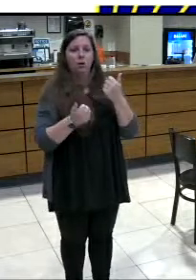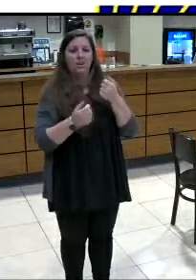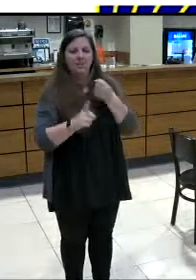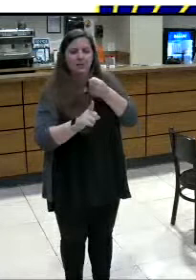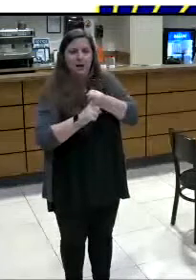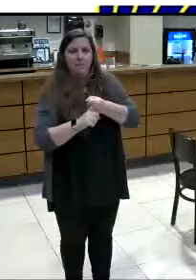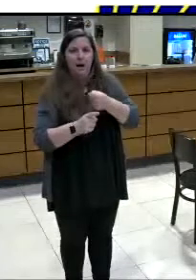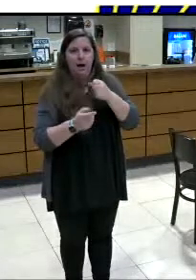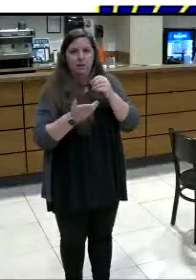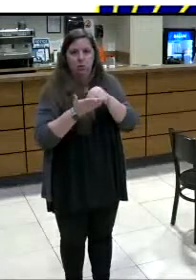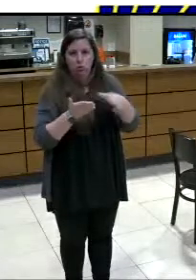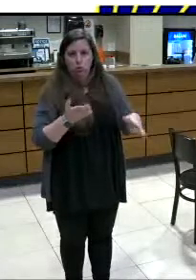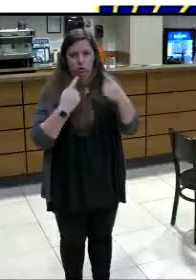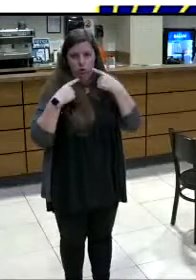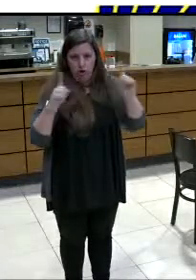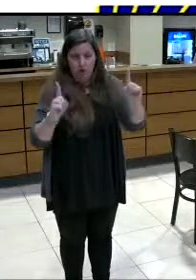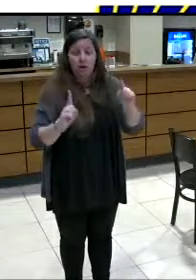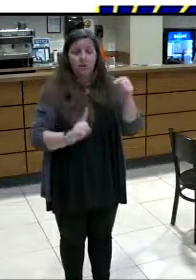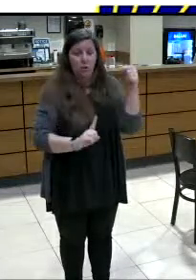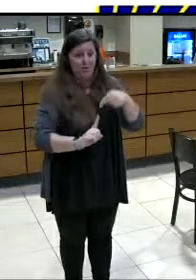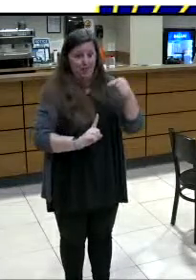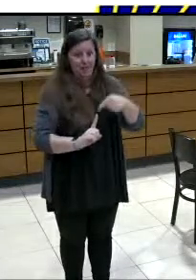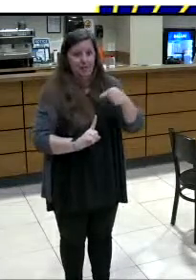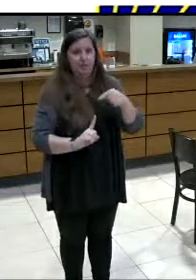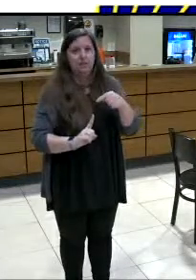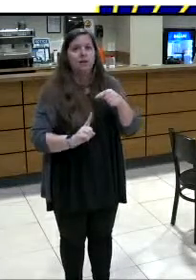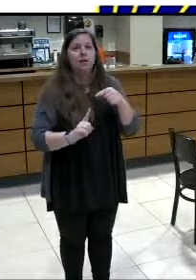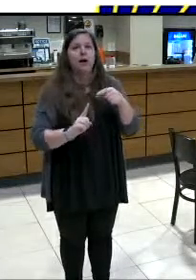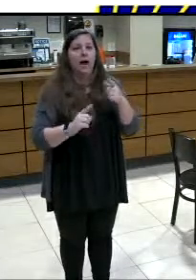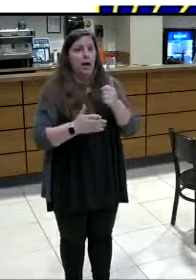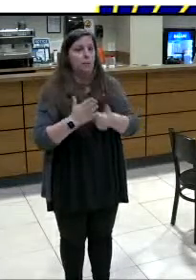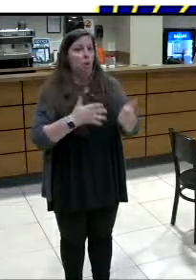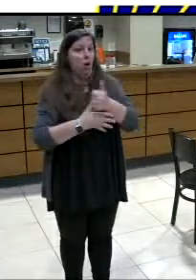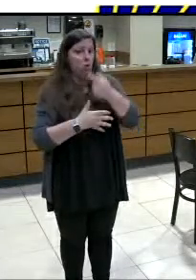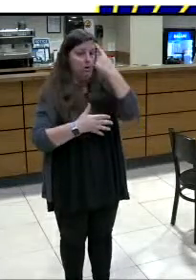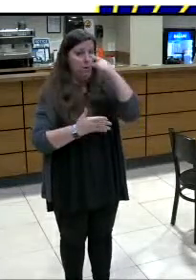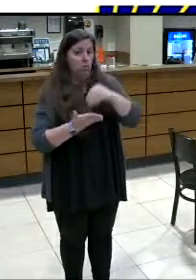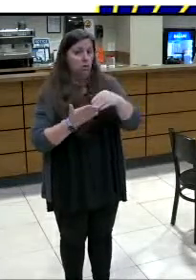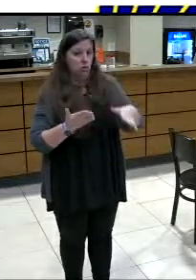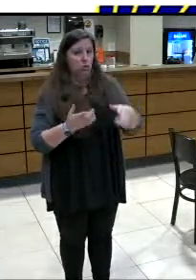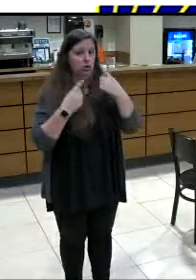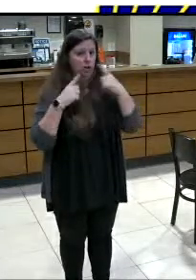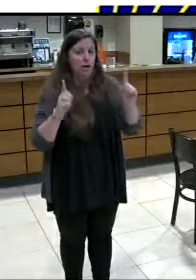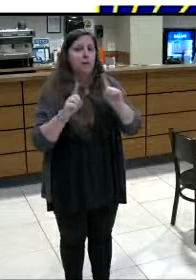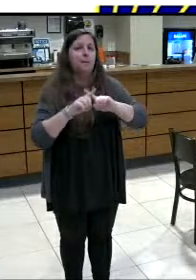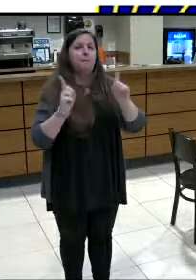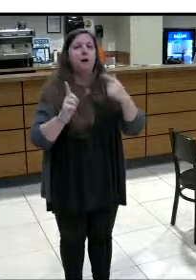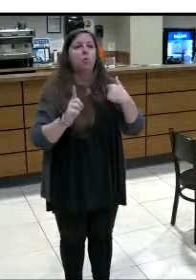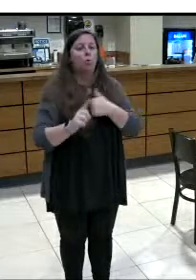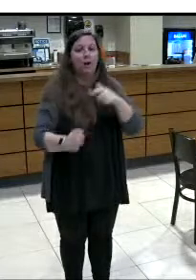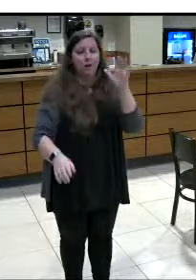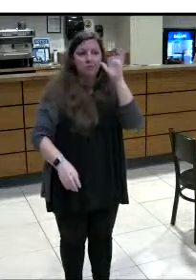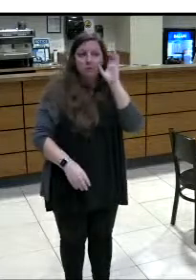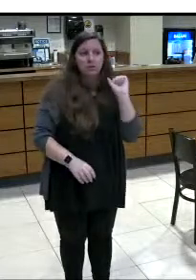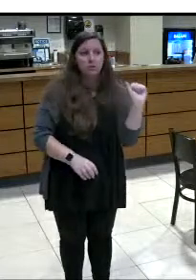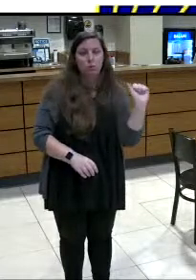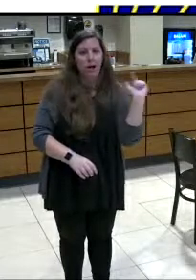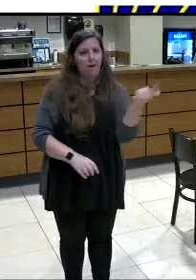achievement priority, but everyone is at the table as we support student achievement.